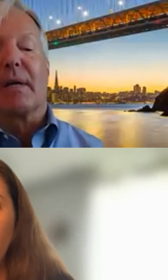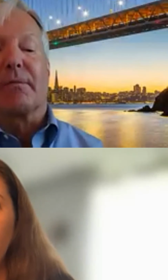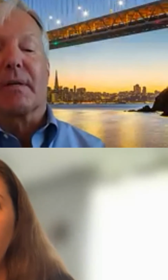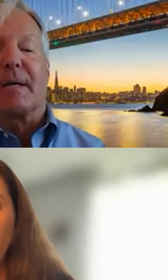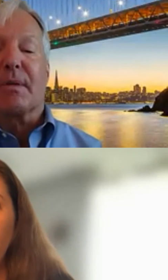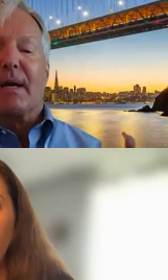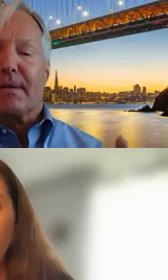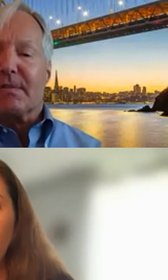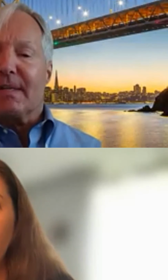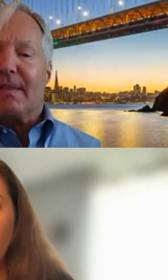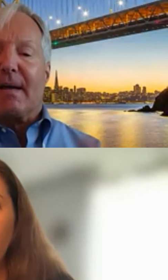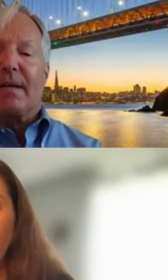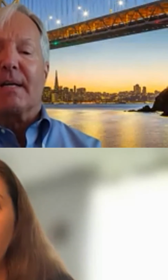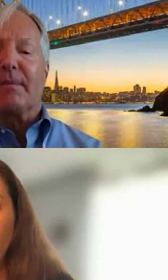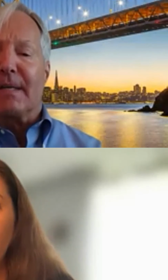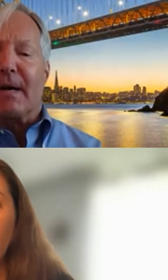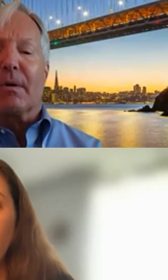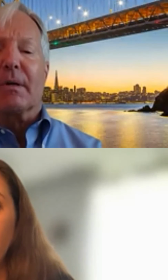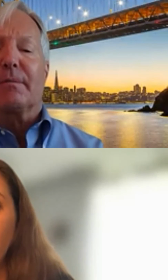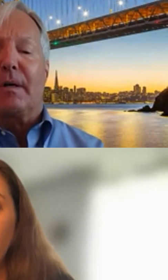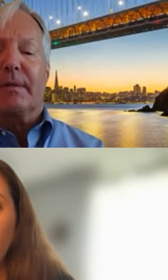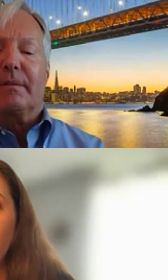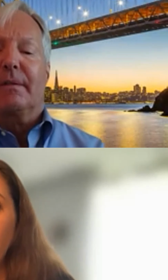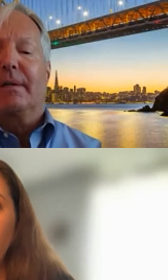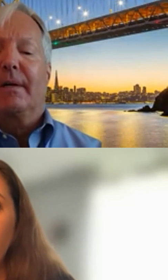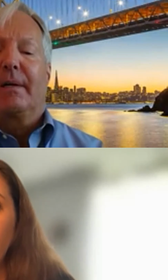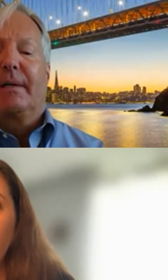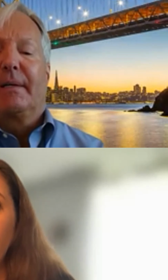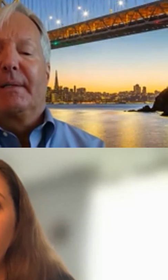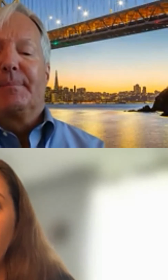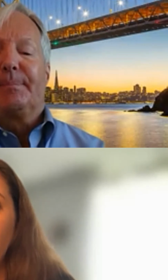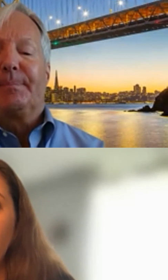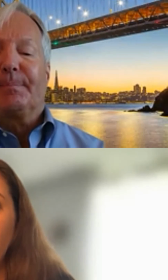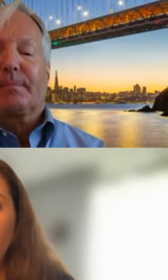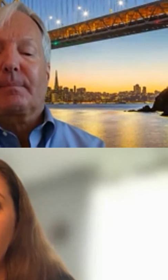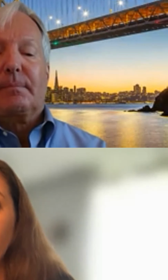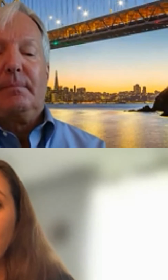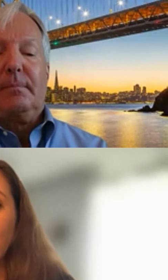aging lifetime. Do you kind of see that kind of a network evolving?